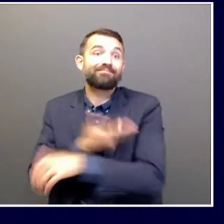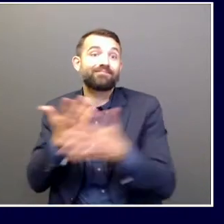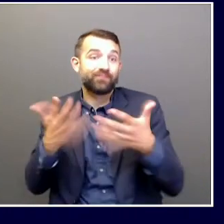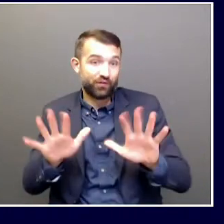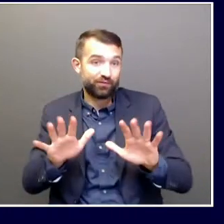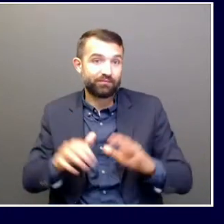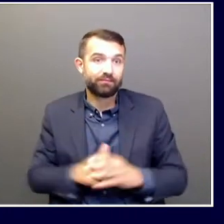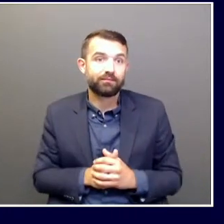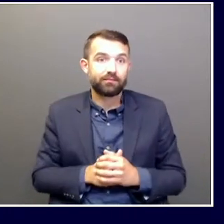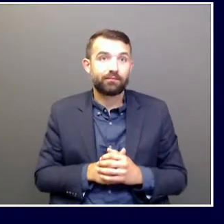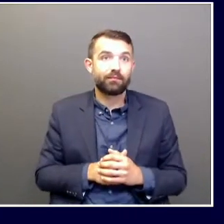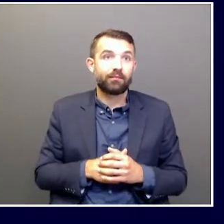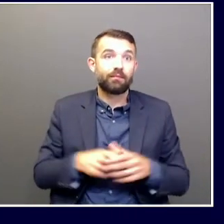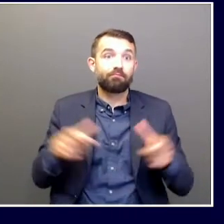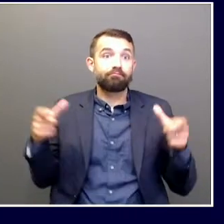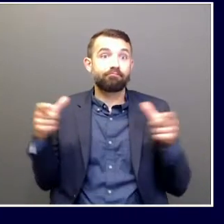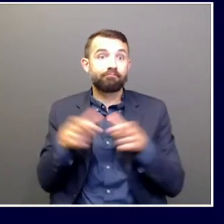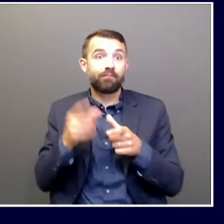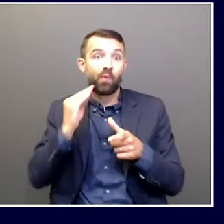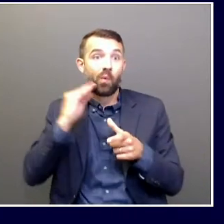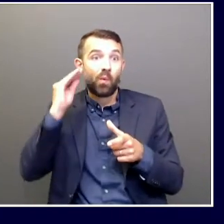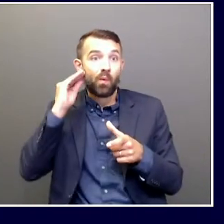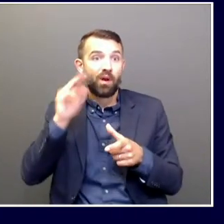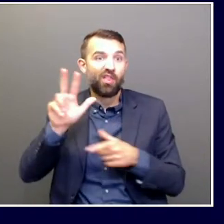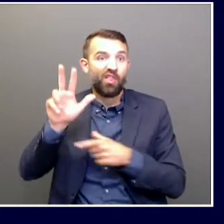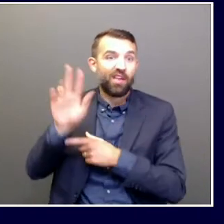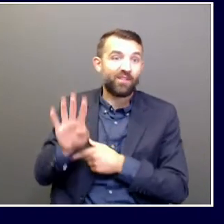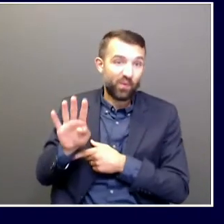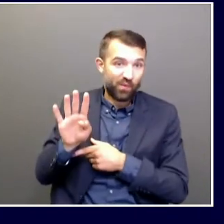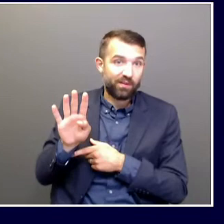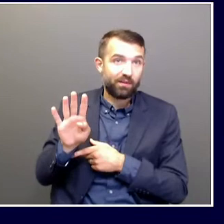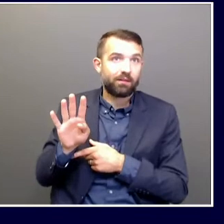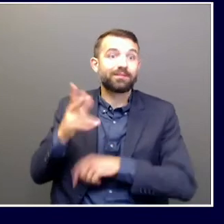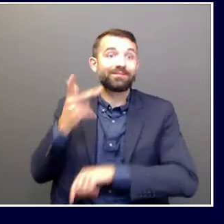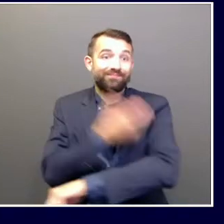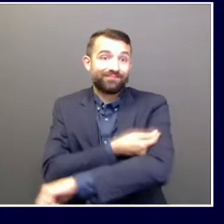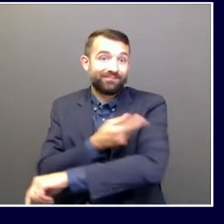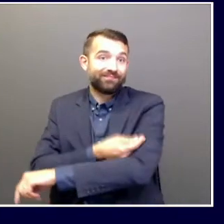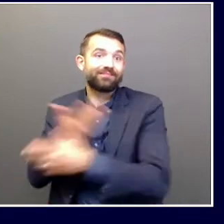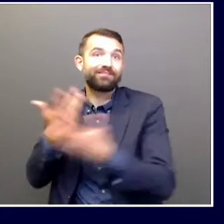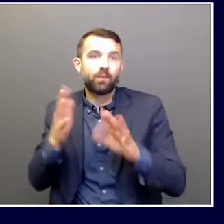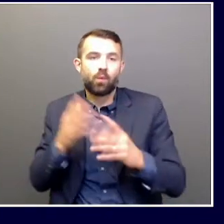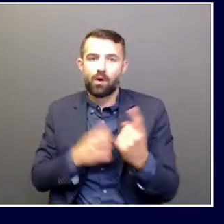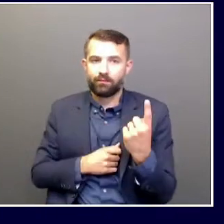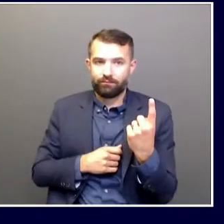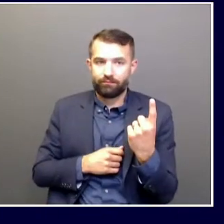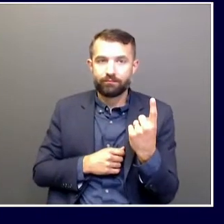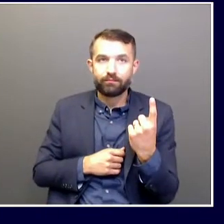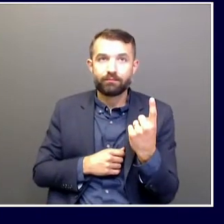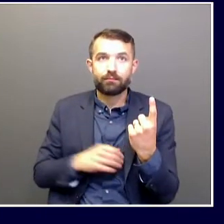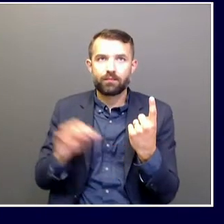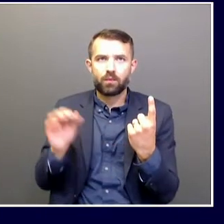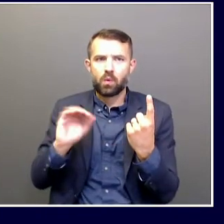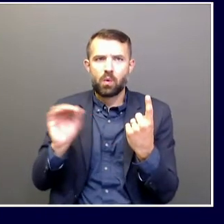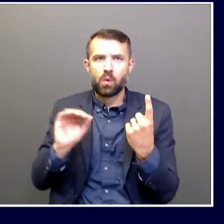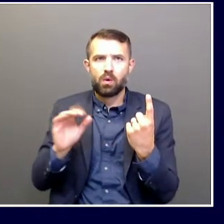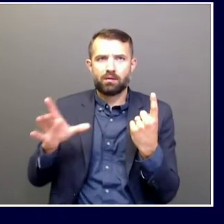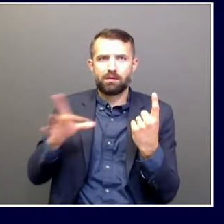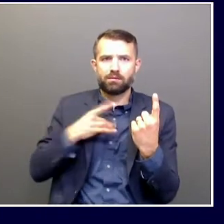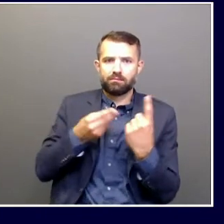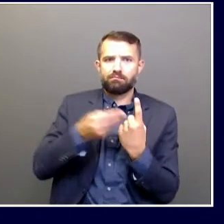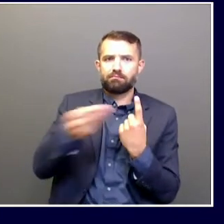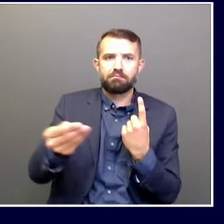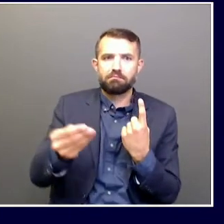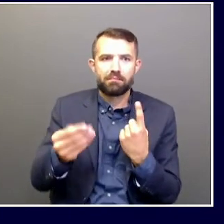else or get it. In a latter state where there's a lot more heterogeneity, clusters of people who are